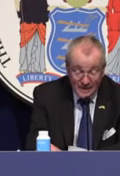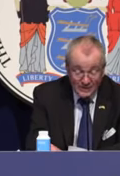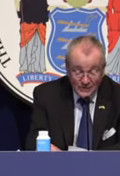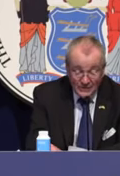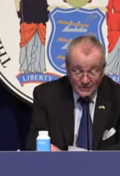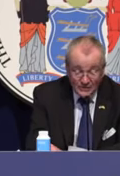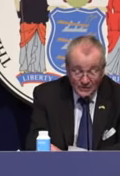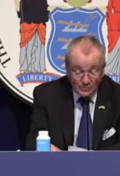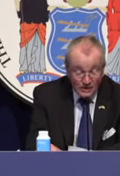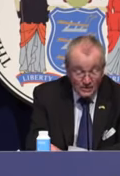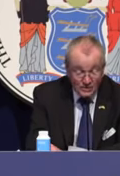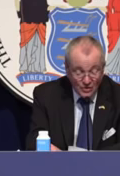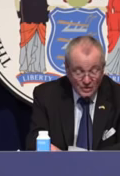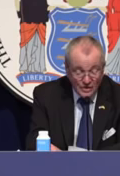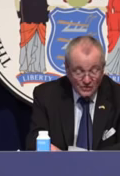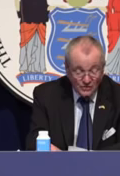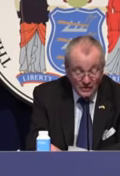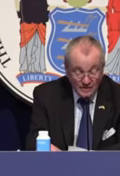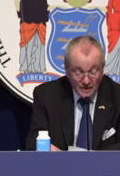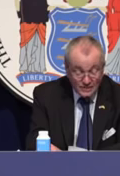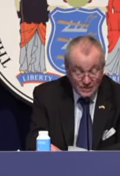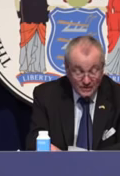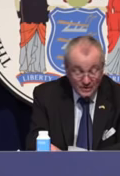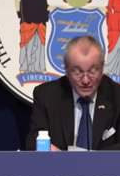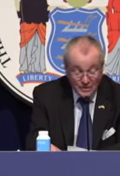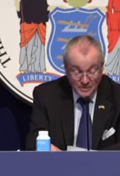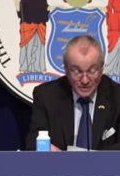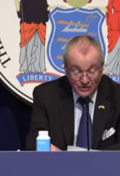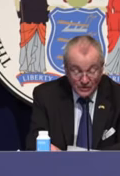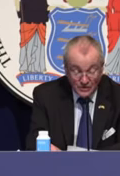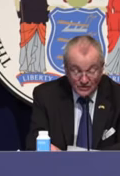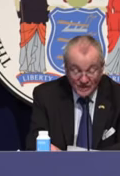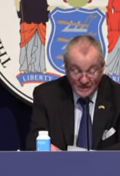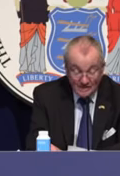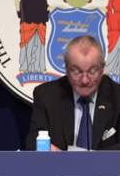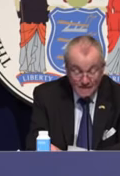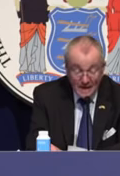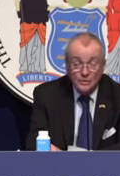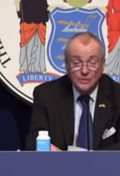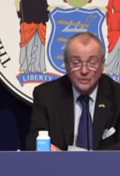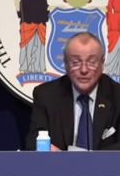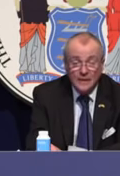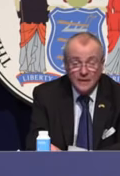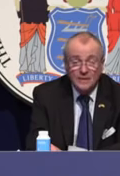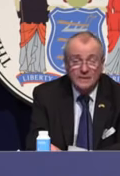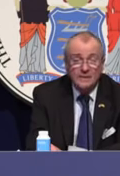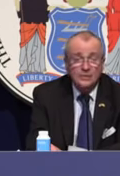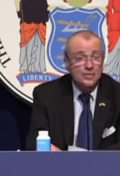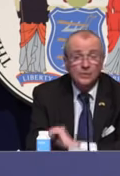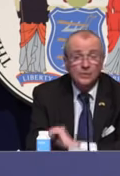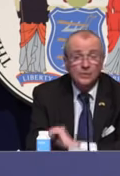our many thanks to his mother for her years of selfless community service. I told him that she was a